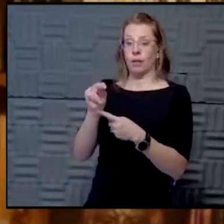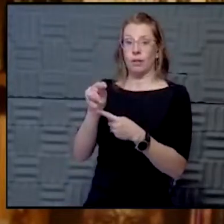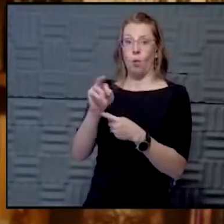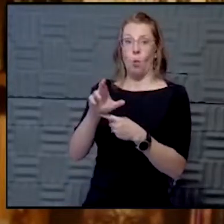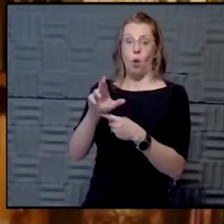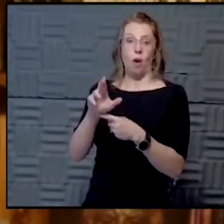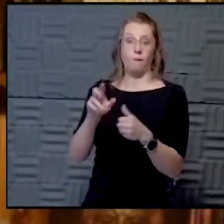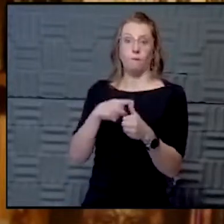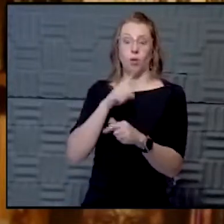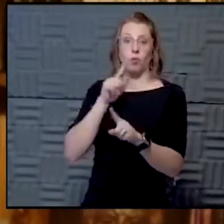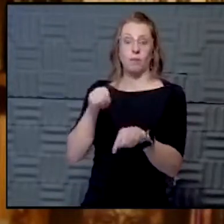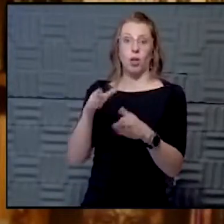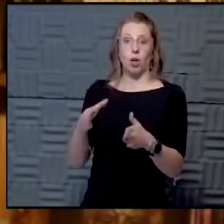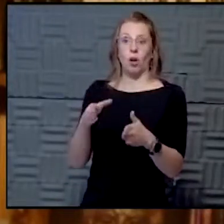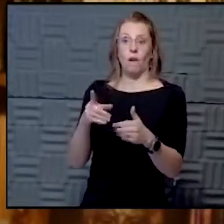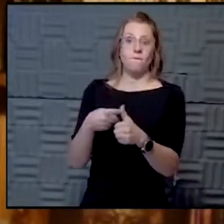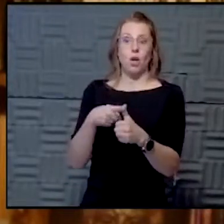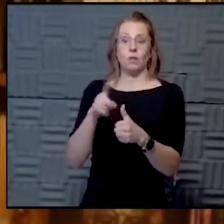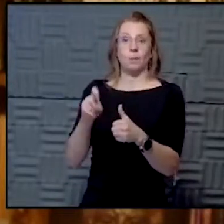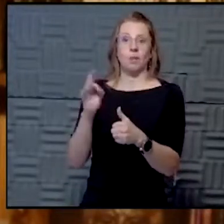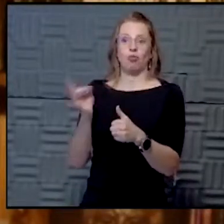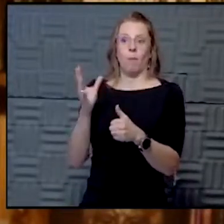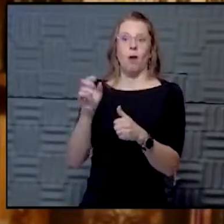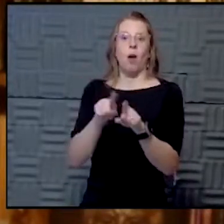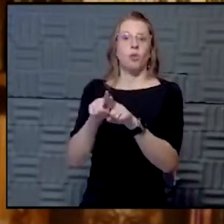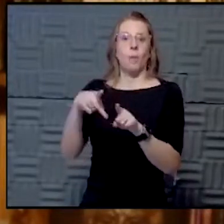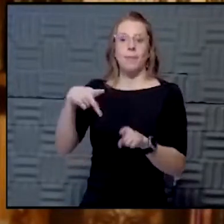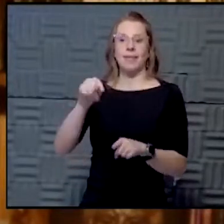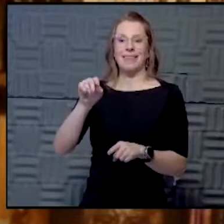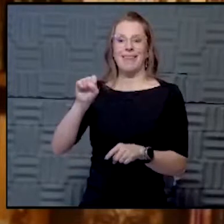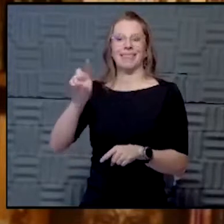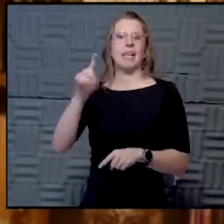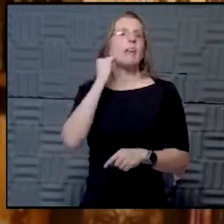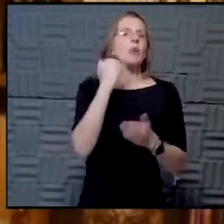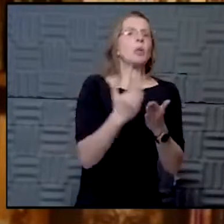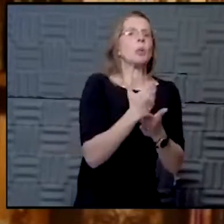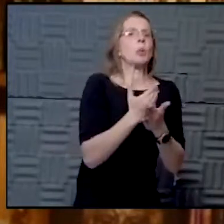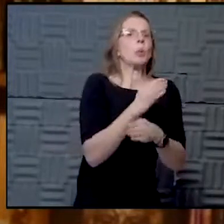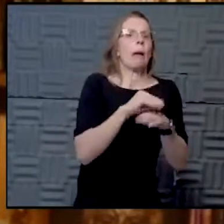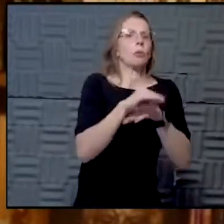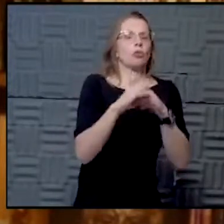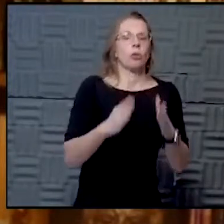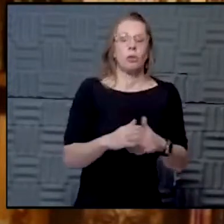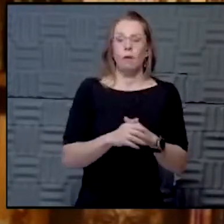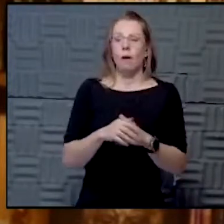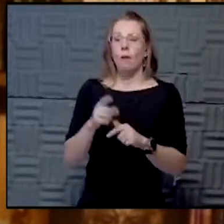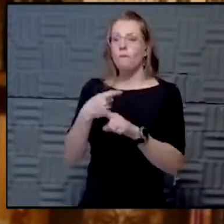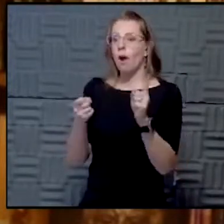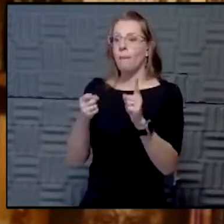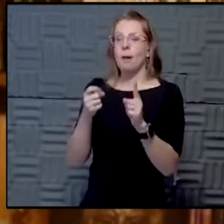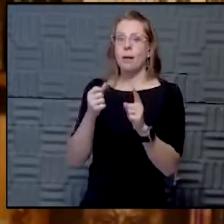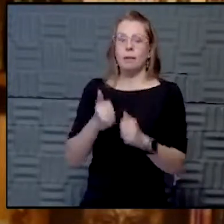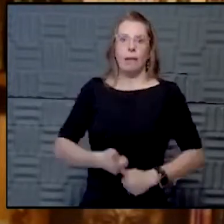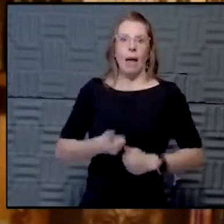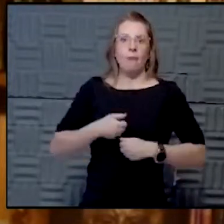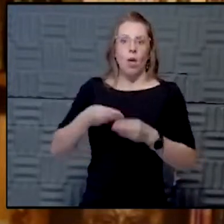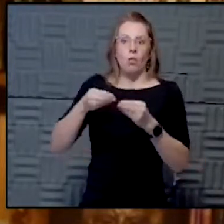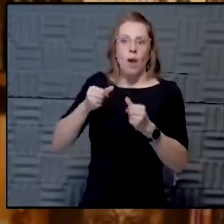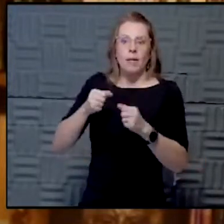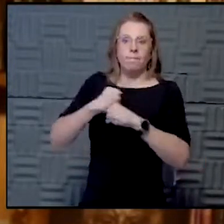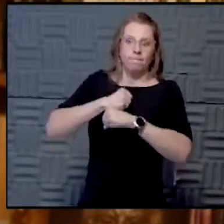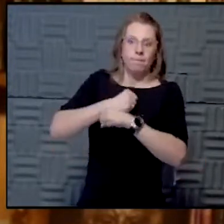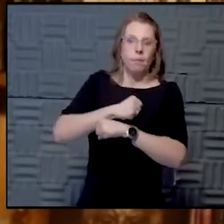the problem must be trauma and PTSD arising from some life-threatening encounter or combat. And